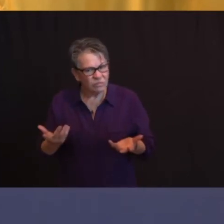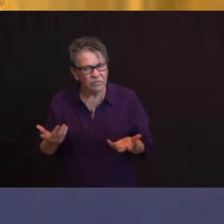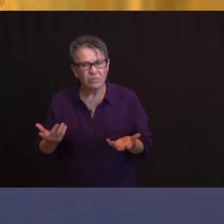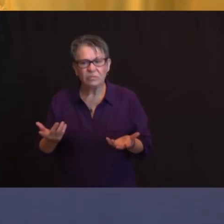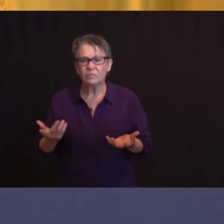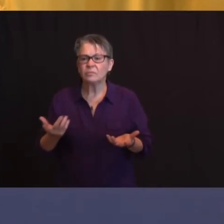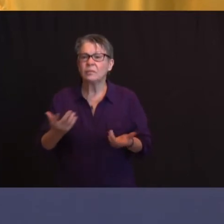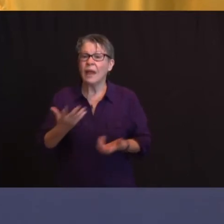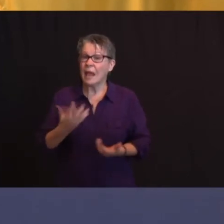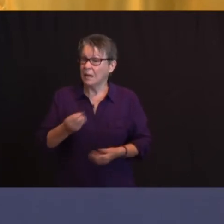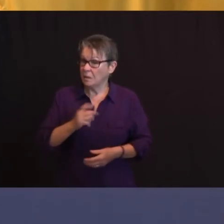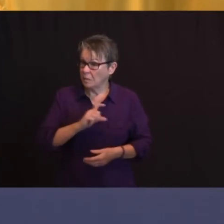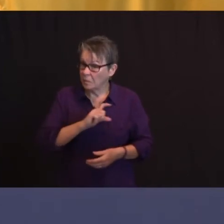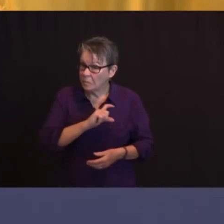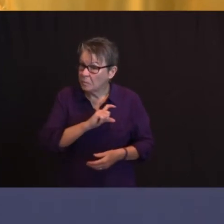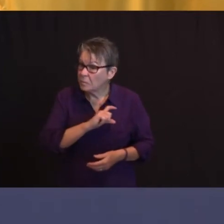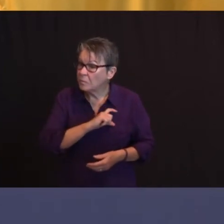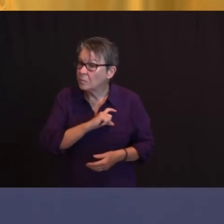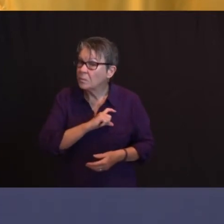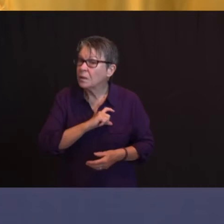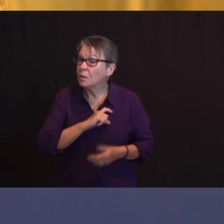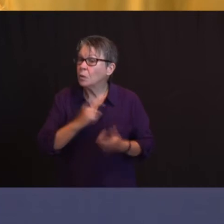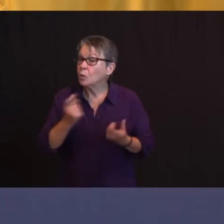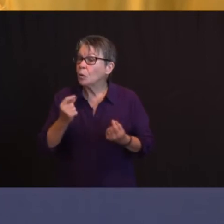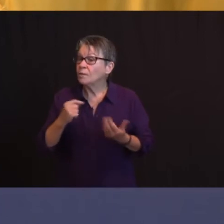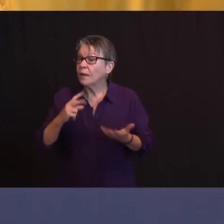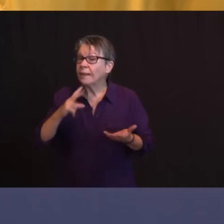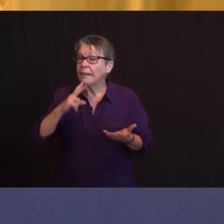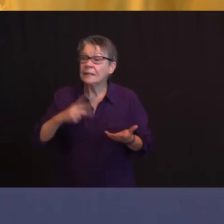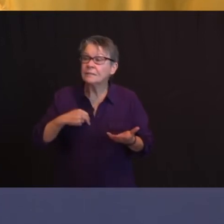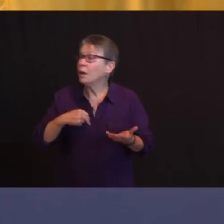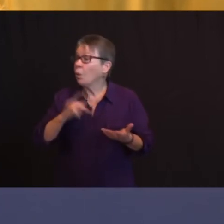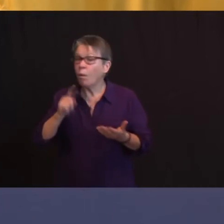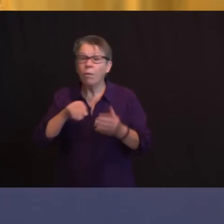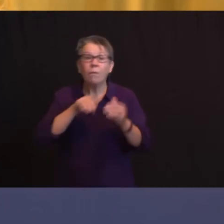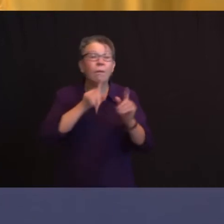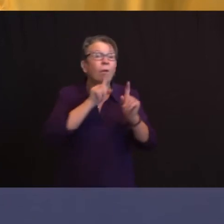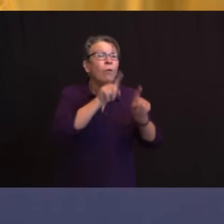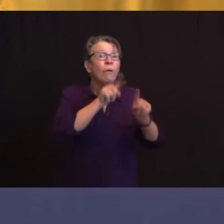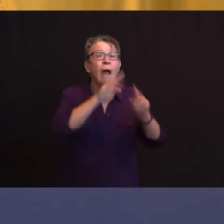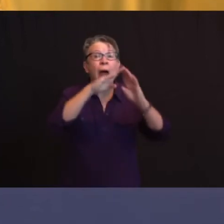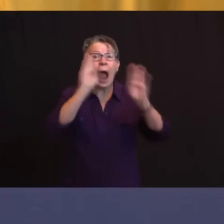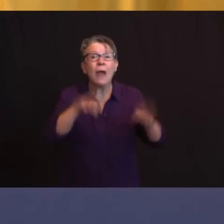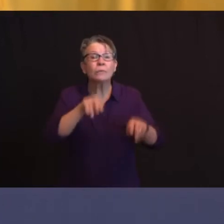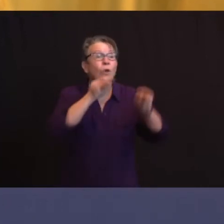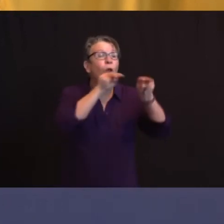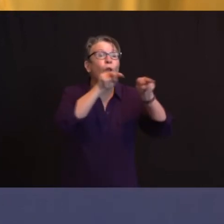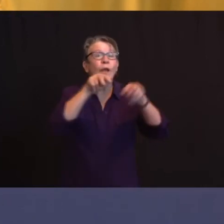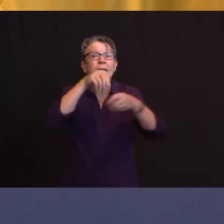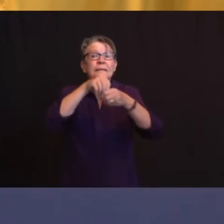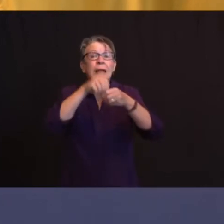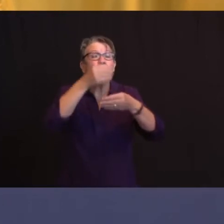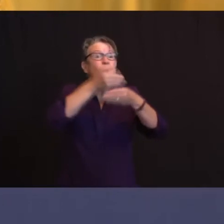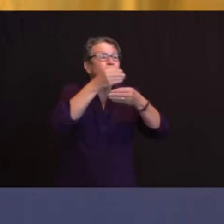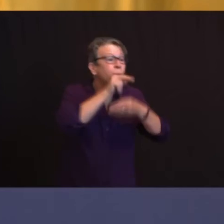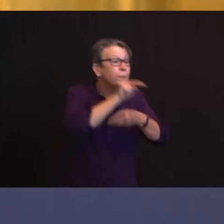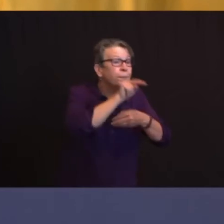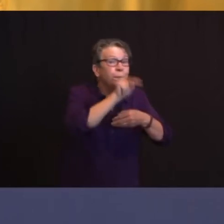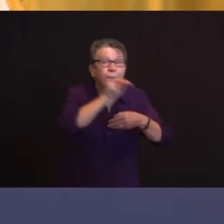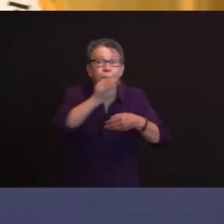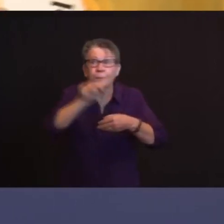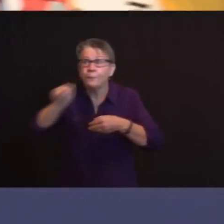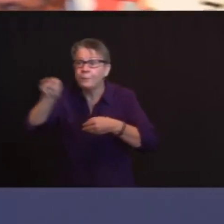people's windows to see who's sitting at the Thanksgiving table? Thank you, Alex. Tina, you want to start on the color on that first question as to